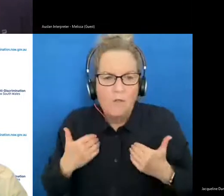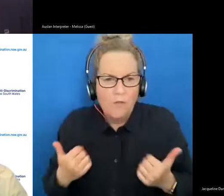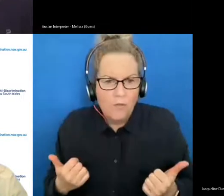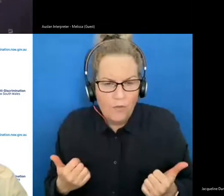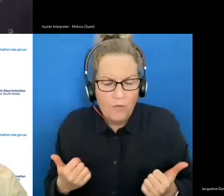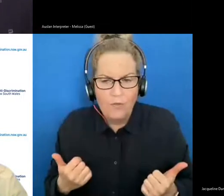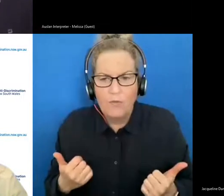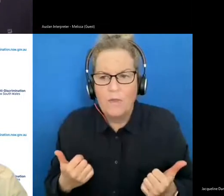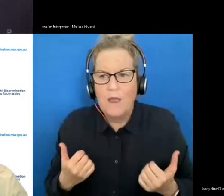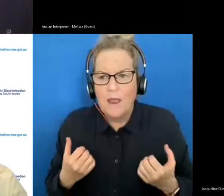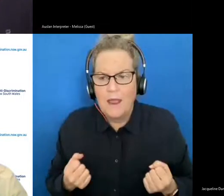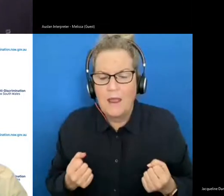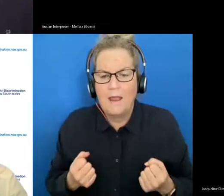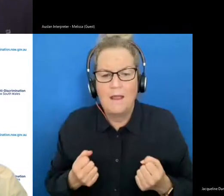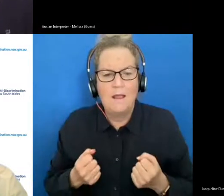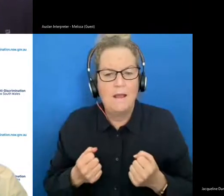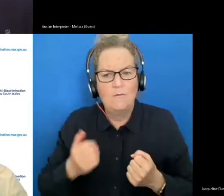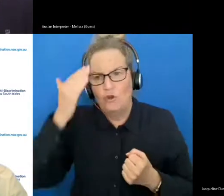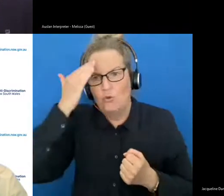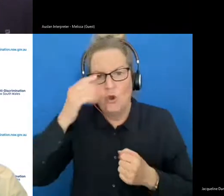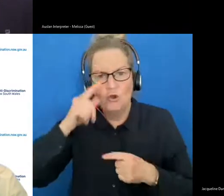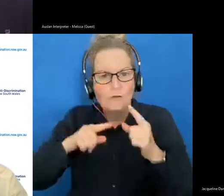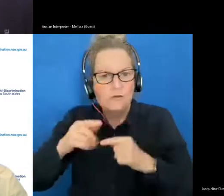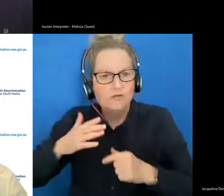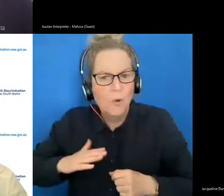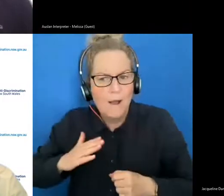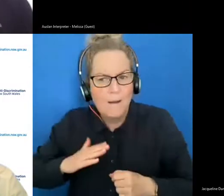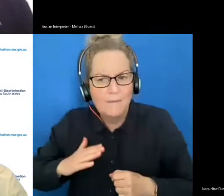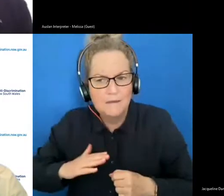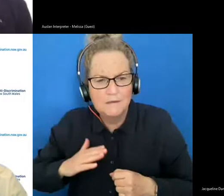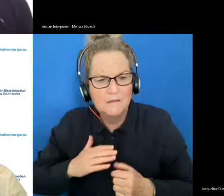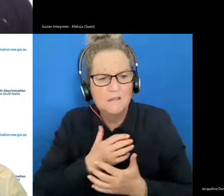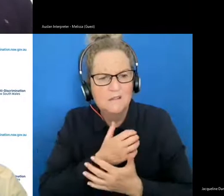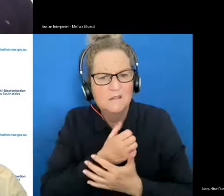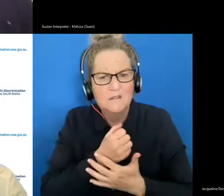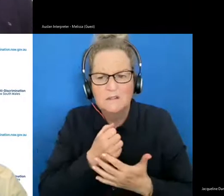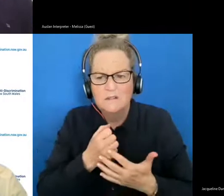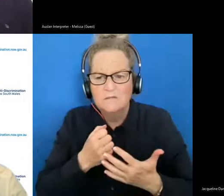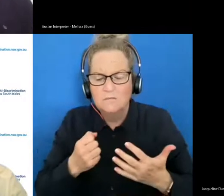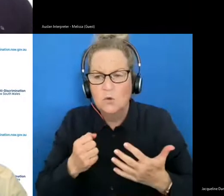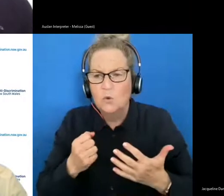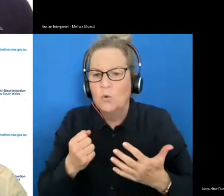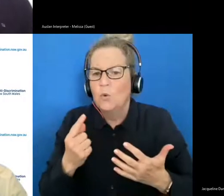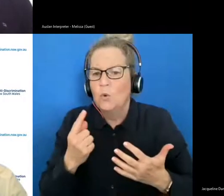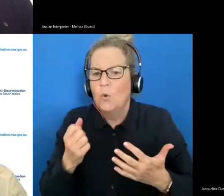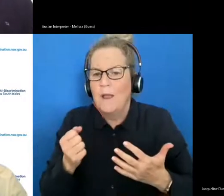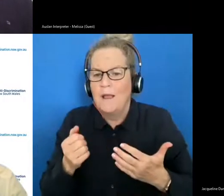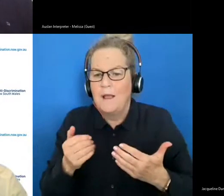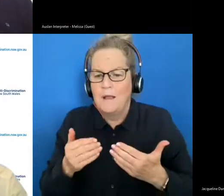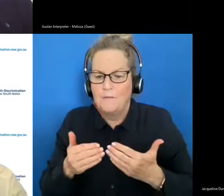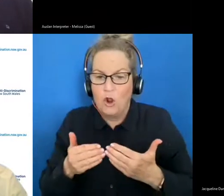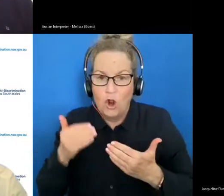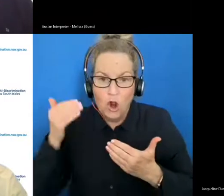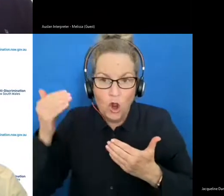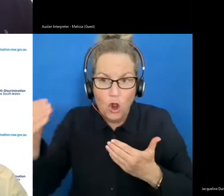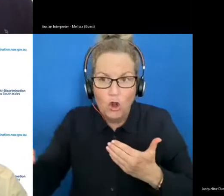conditions and neurodiversity requirements, and then for a person with long-term or chronic health